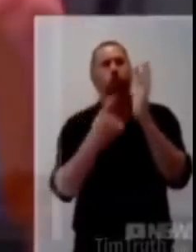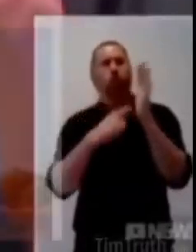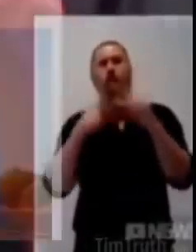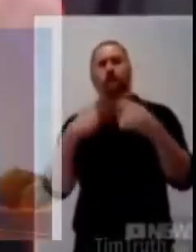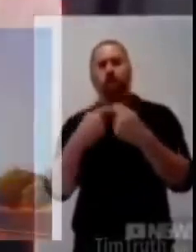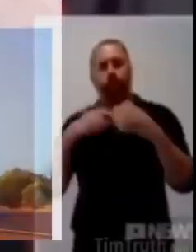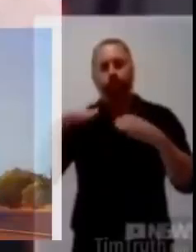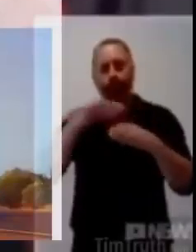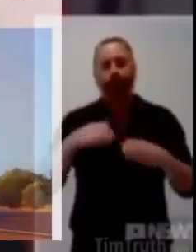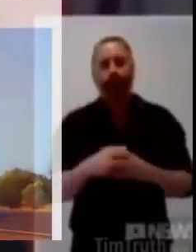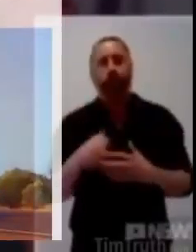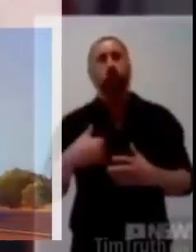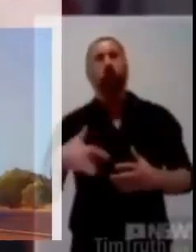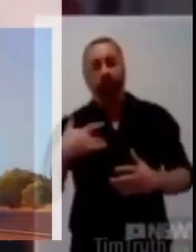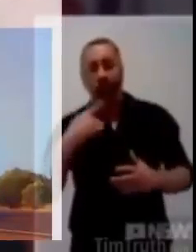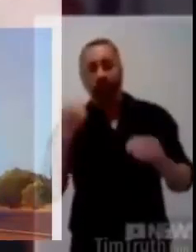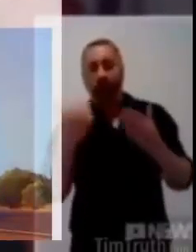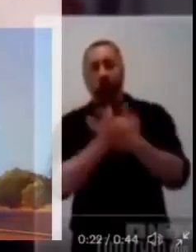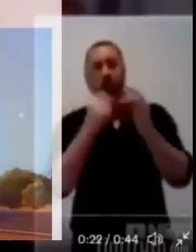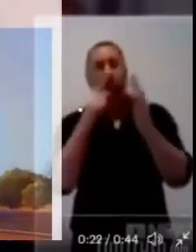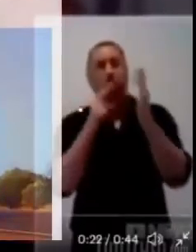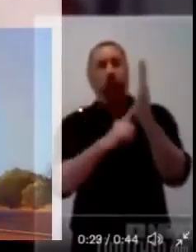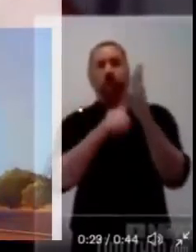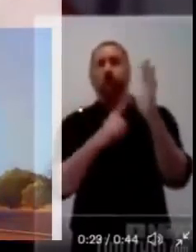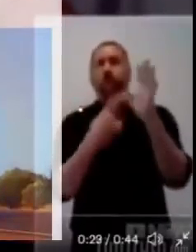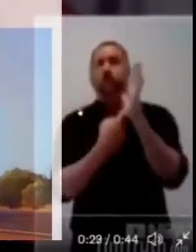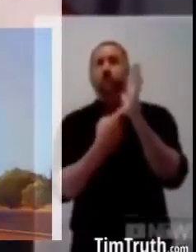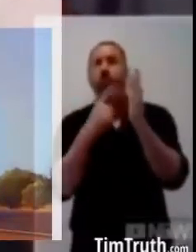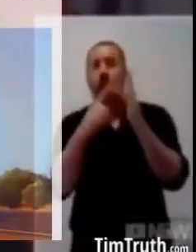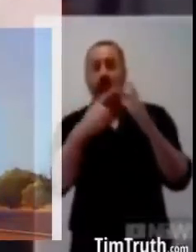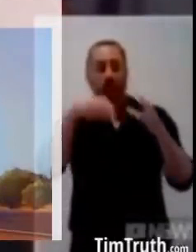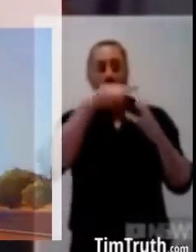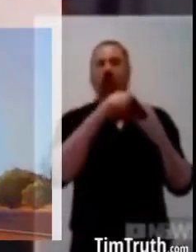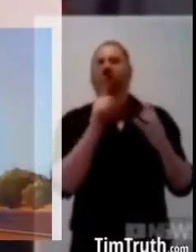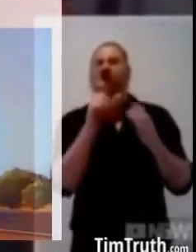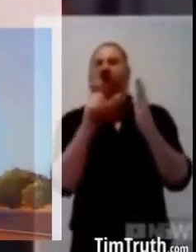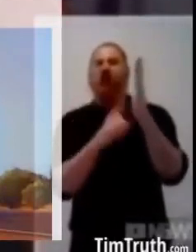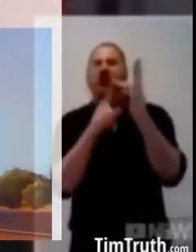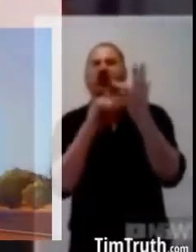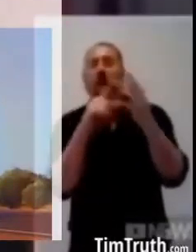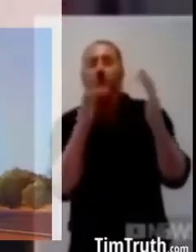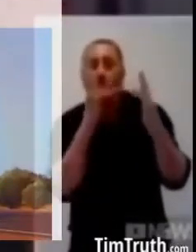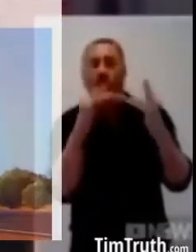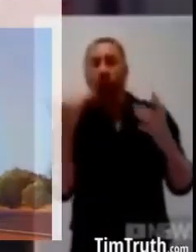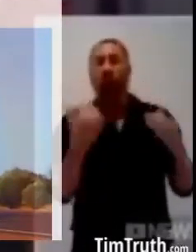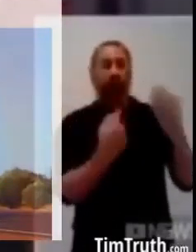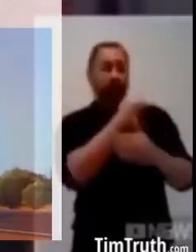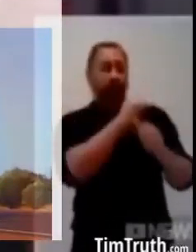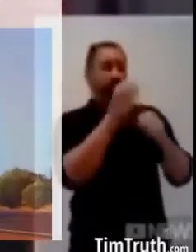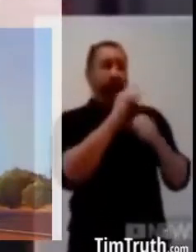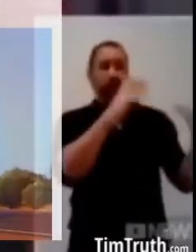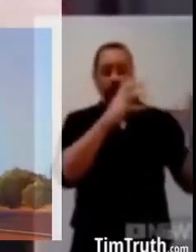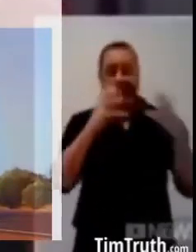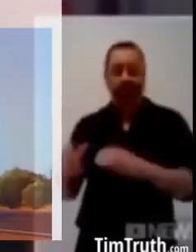residents will be transferred to Howell Springs today, either as positive cases or close contacts. We've already identified 38 close contacts in